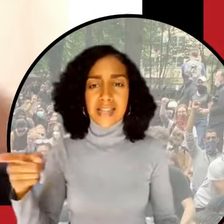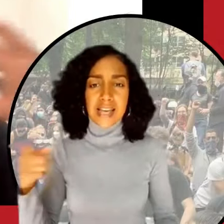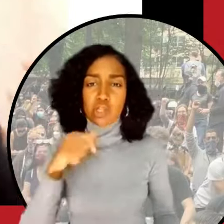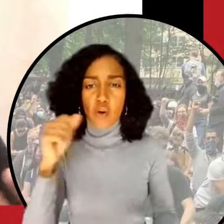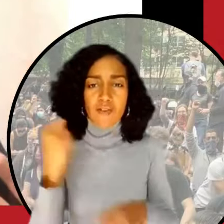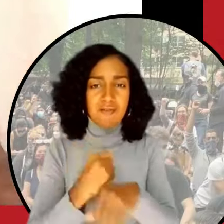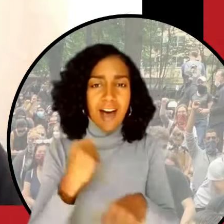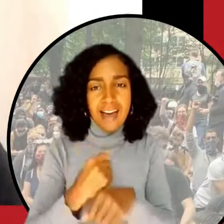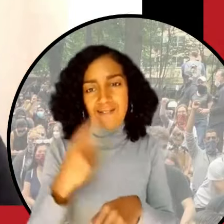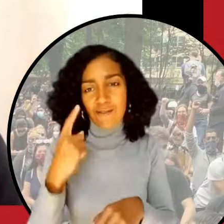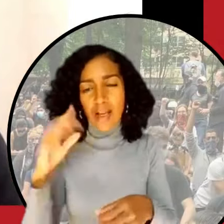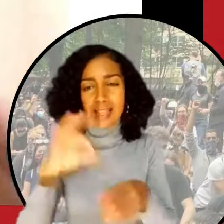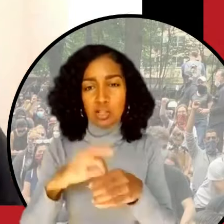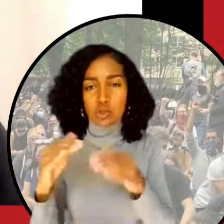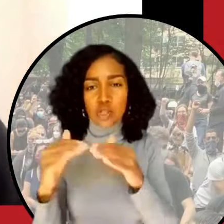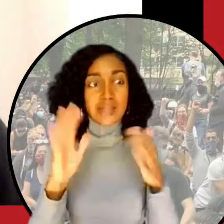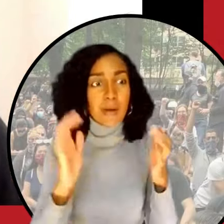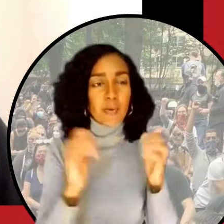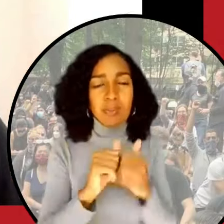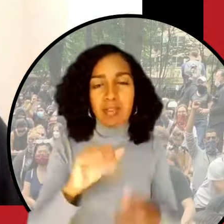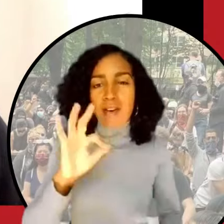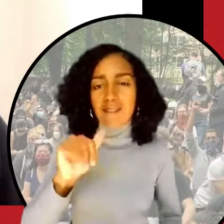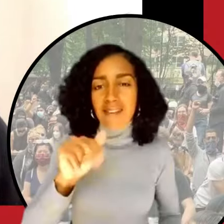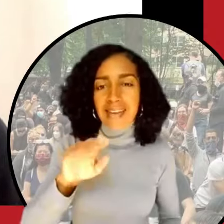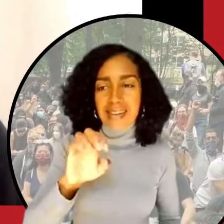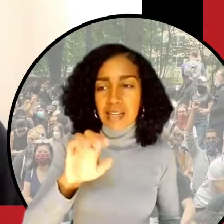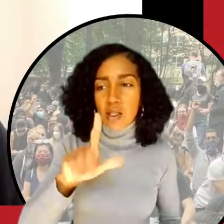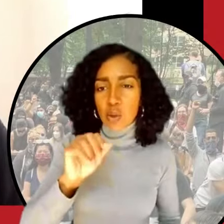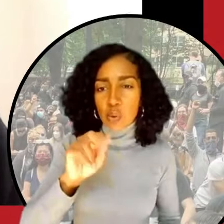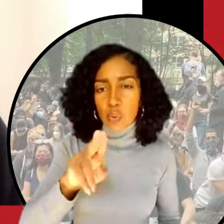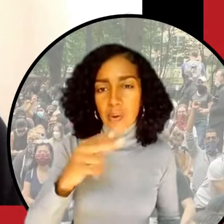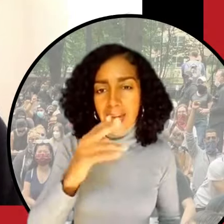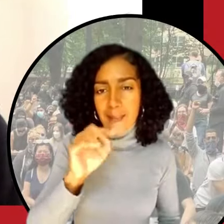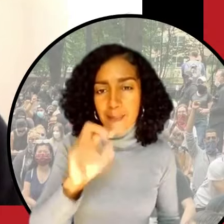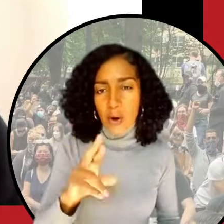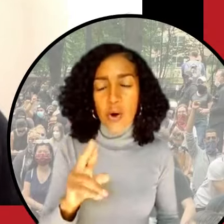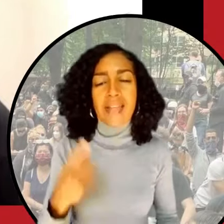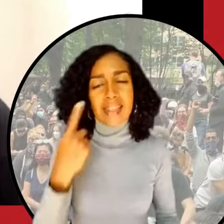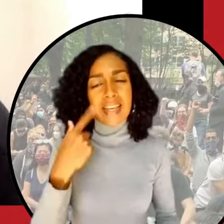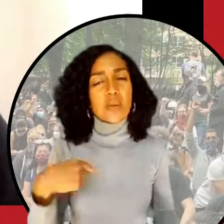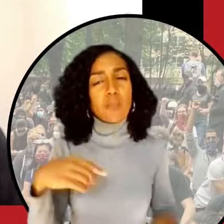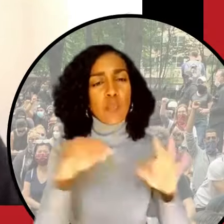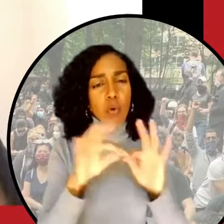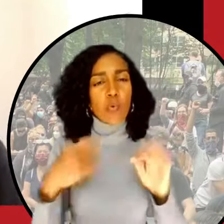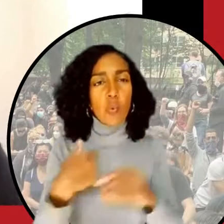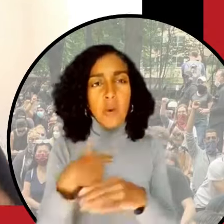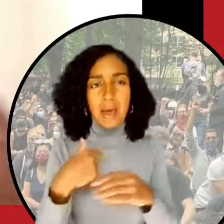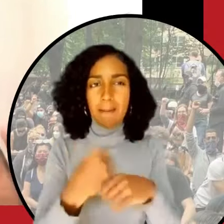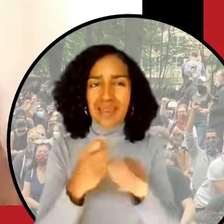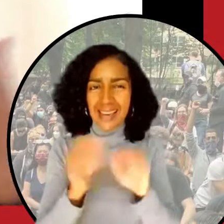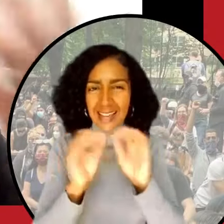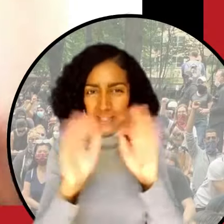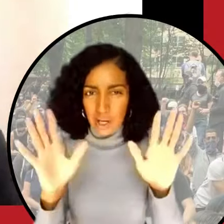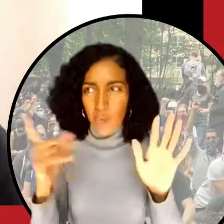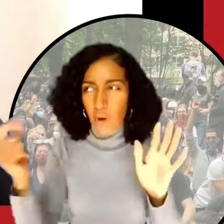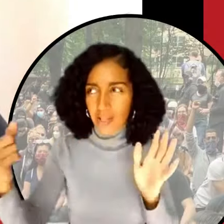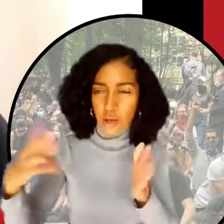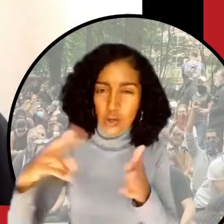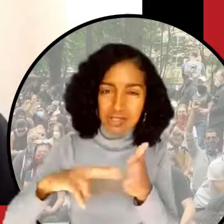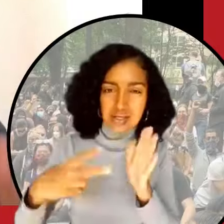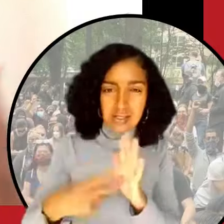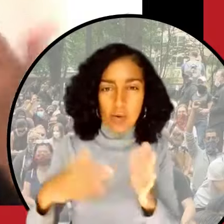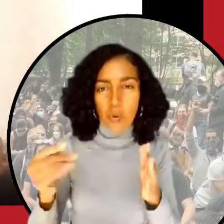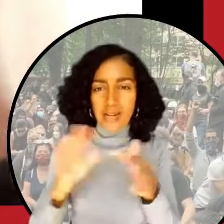see, I think it's our job to make the absurdity of it all obvious. I also, though, think in very